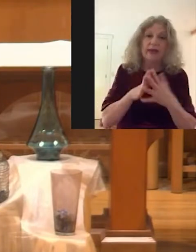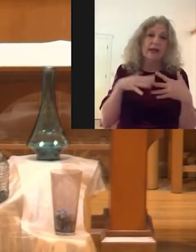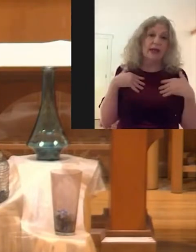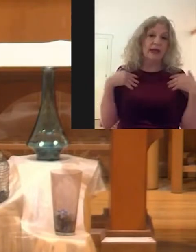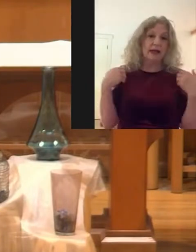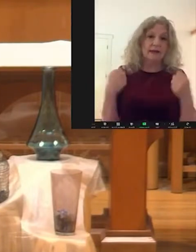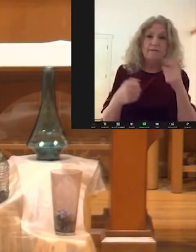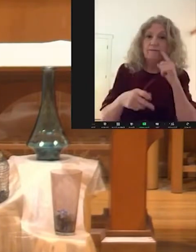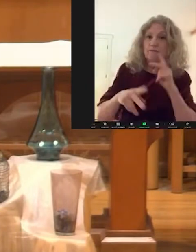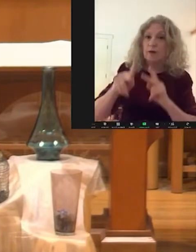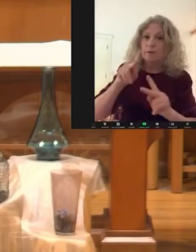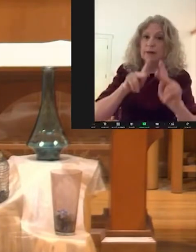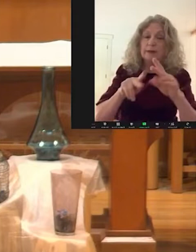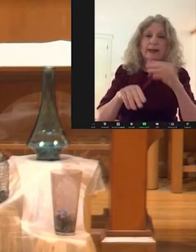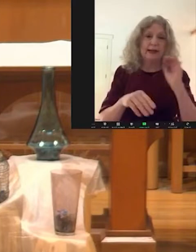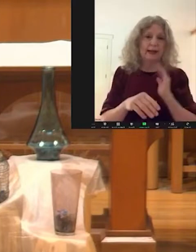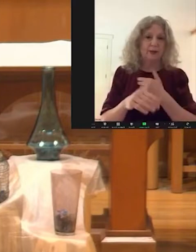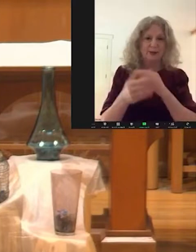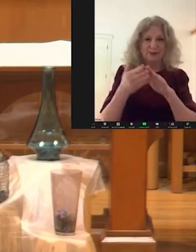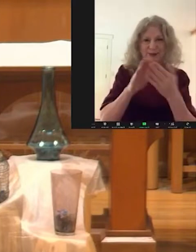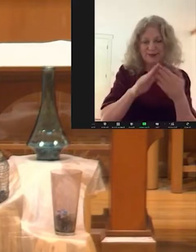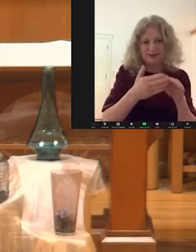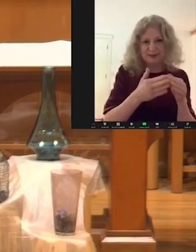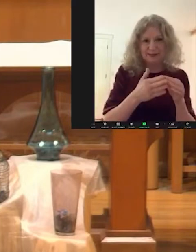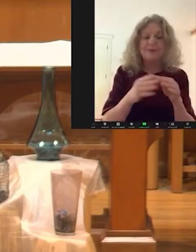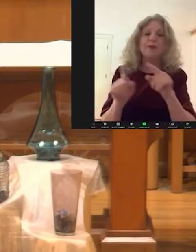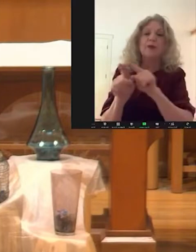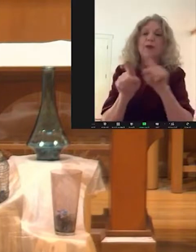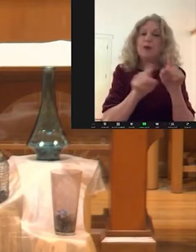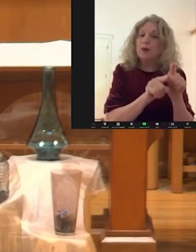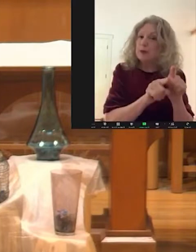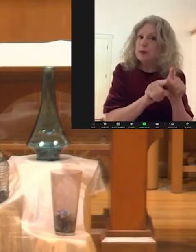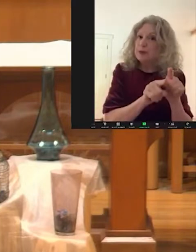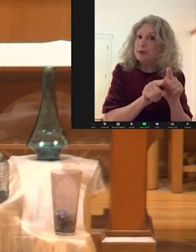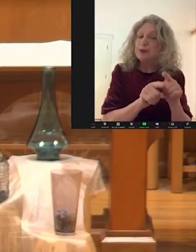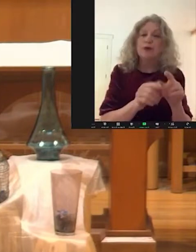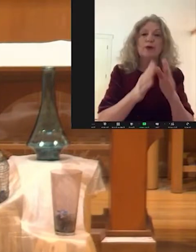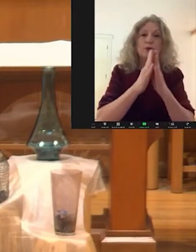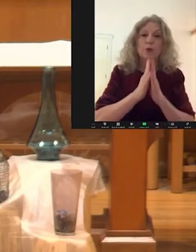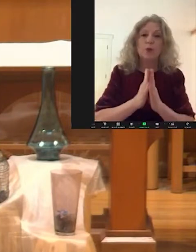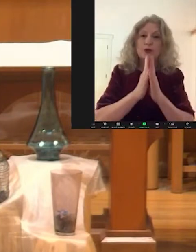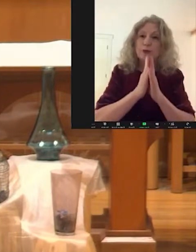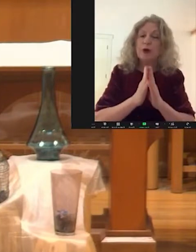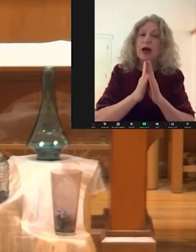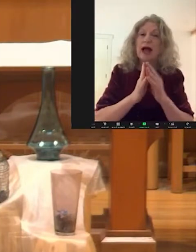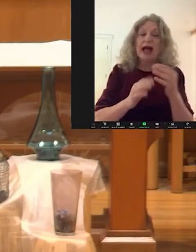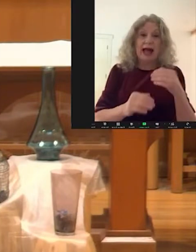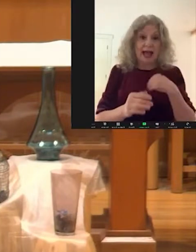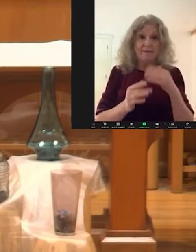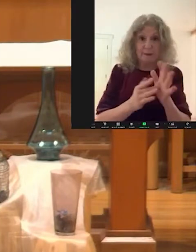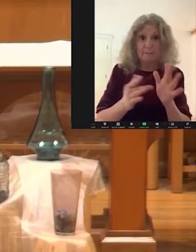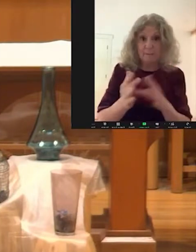our communities. Also, we will be the worship service will have a Bible study